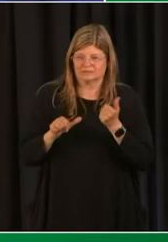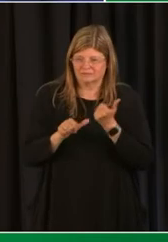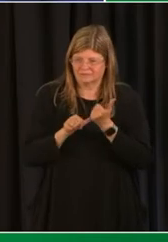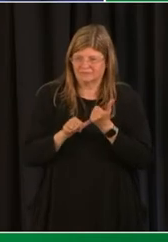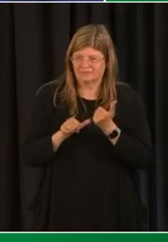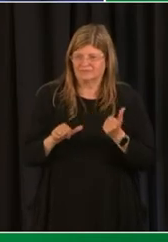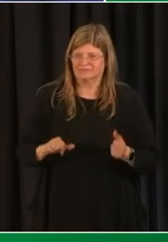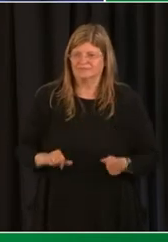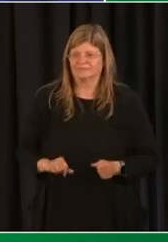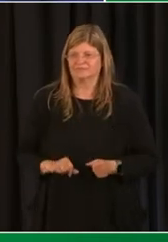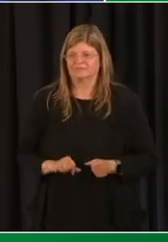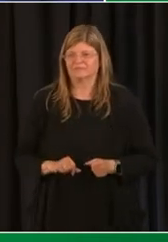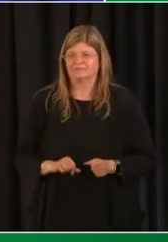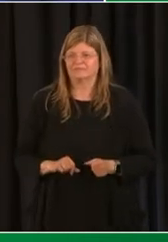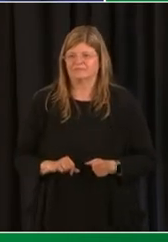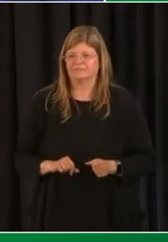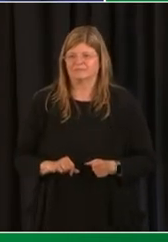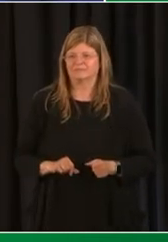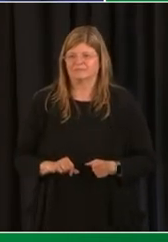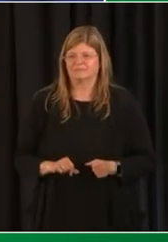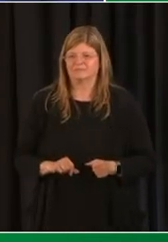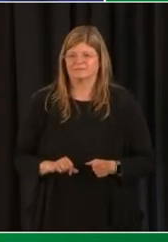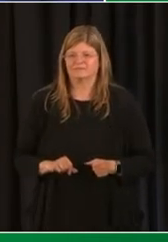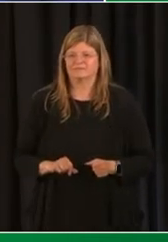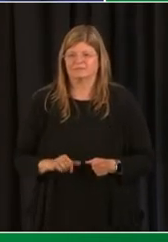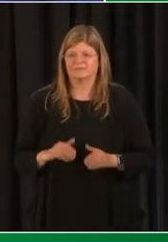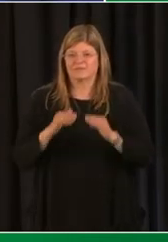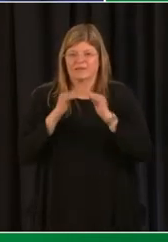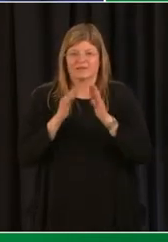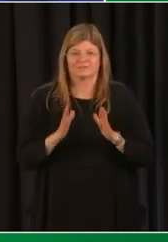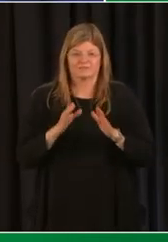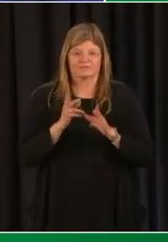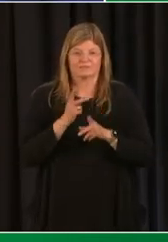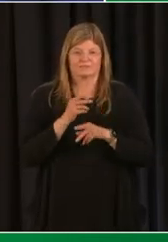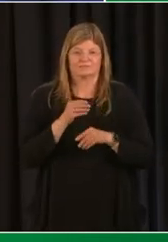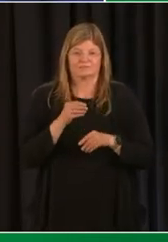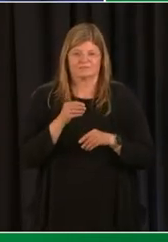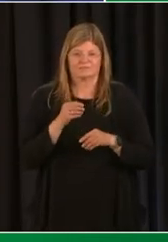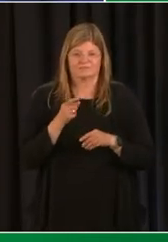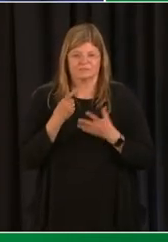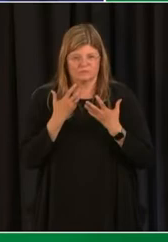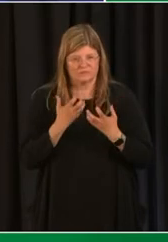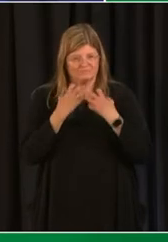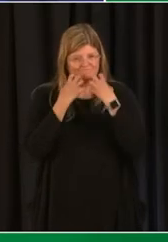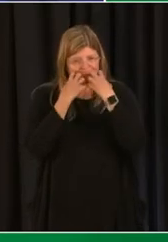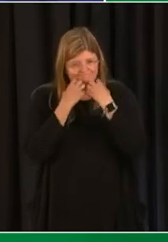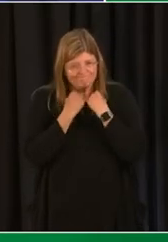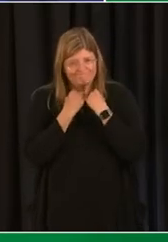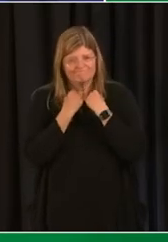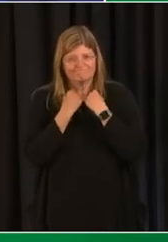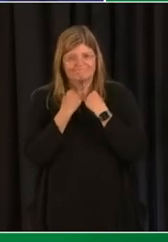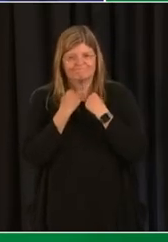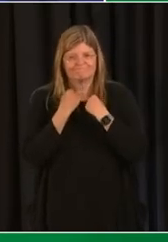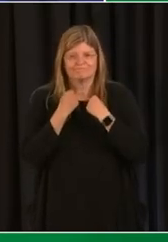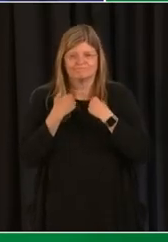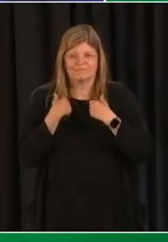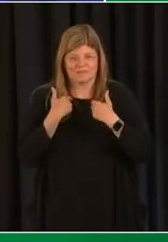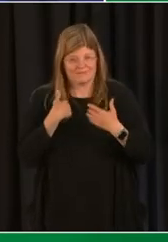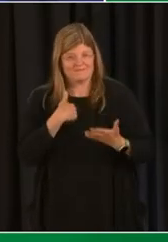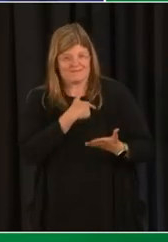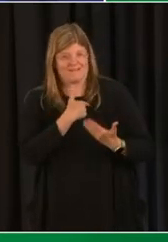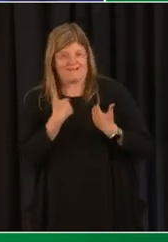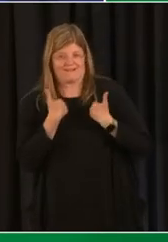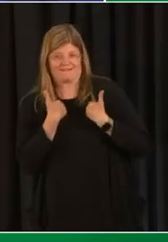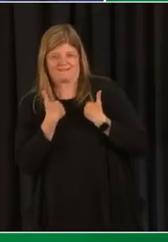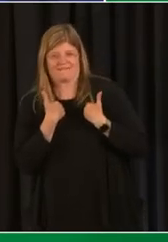don't, and we think for housing providers, we are going to want to preserve those tenancies, but we do have recourse.